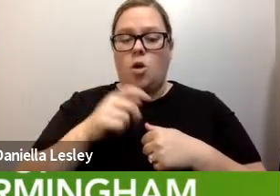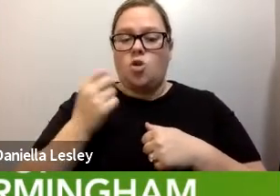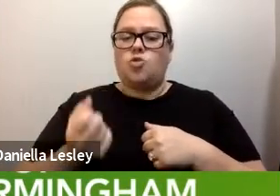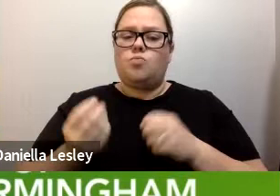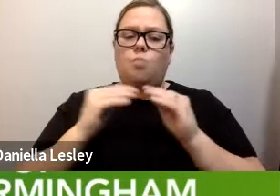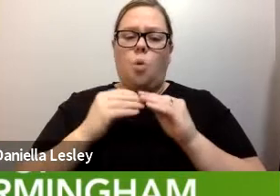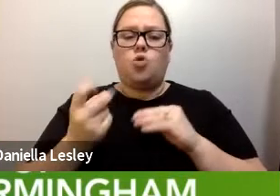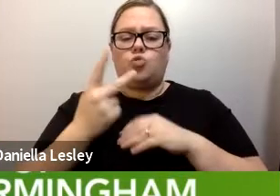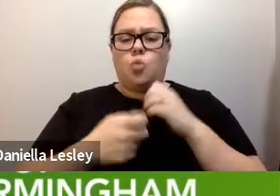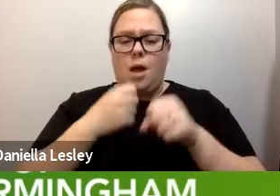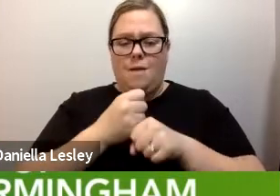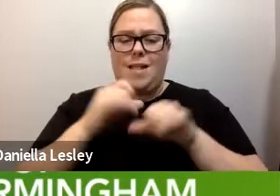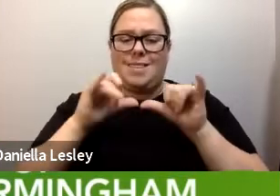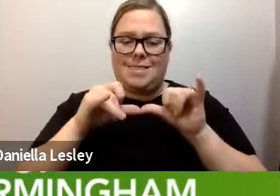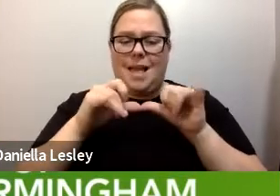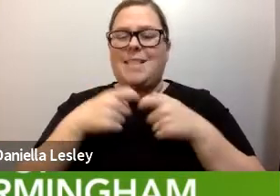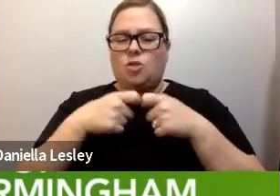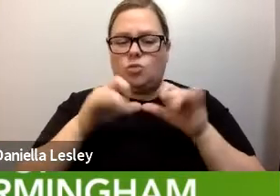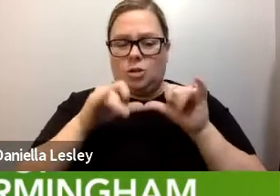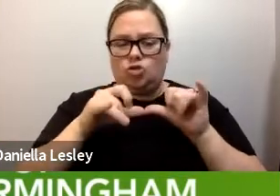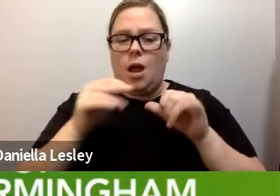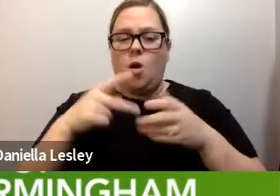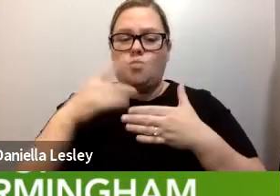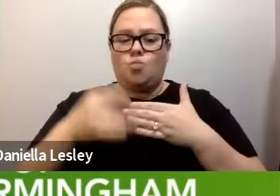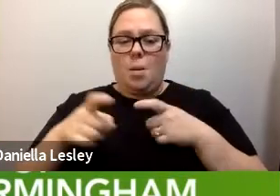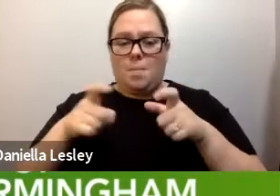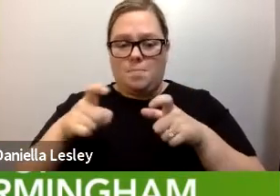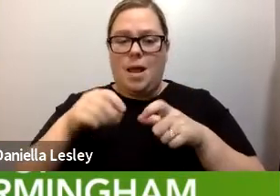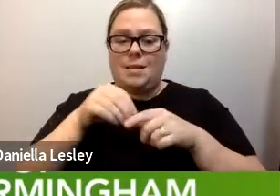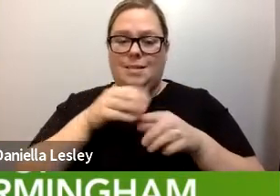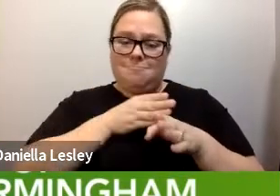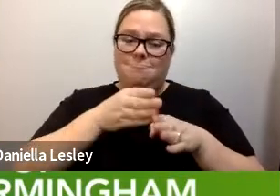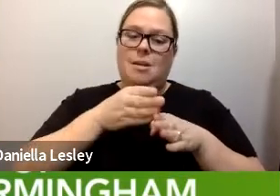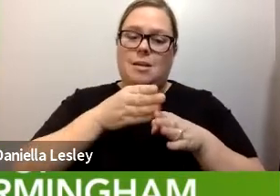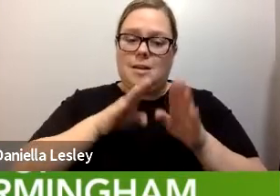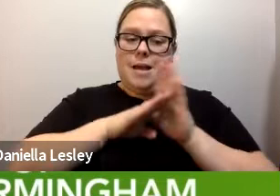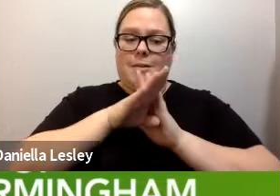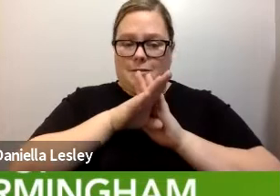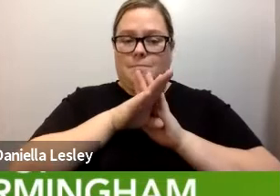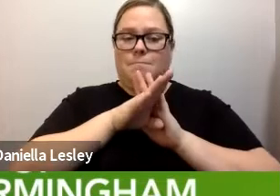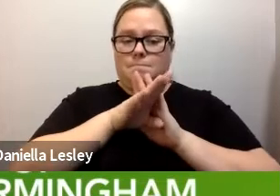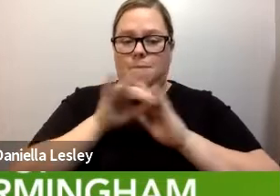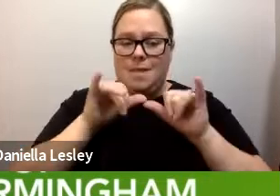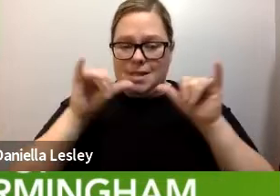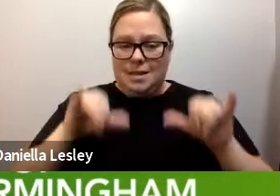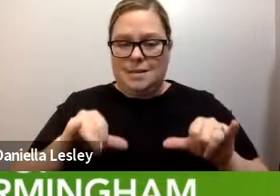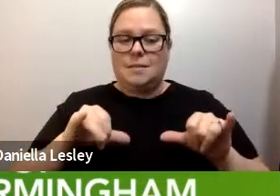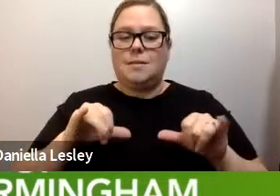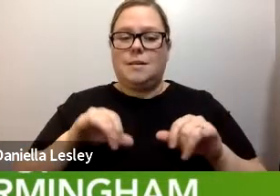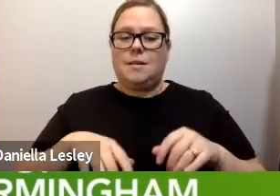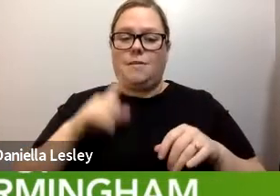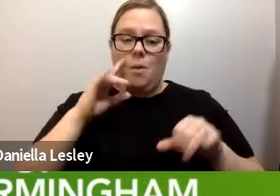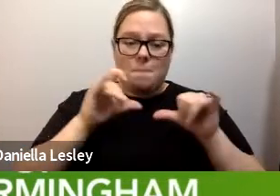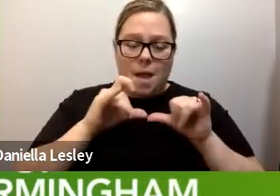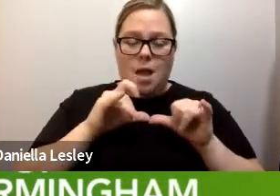and project management experience with a specialization in the development of embedded systems, instrumentation, measurements, and